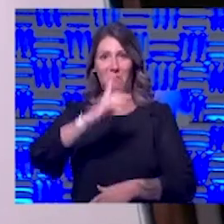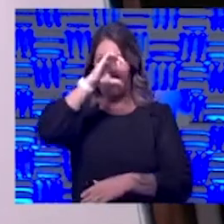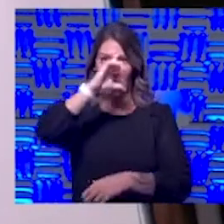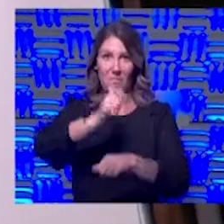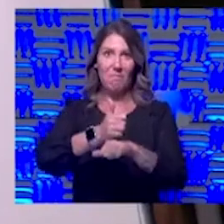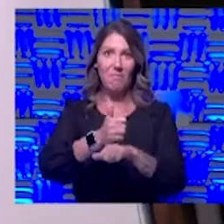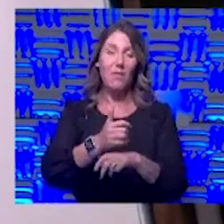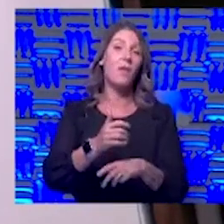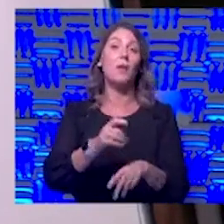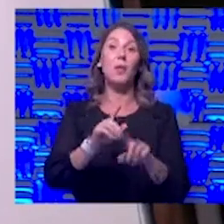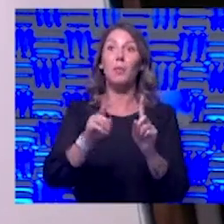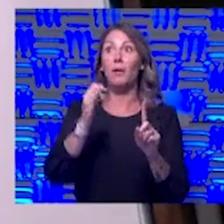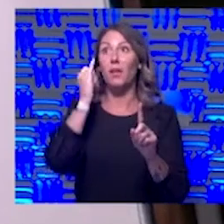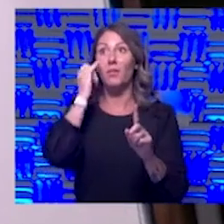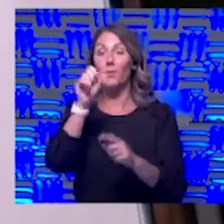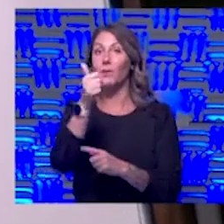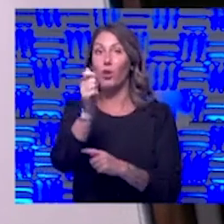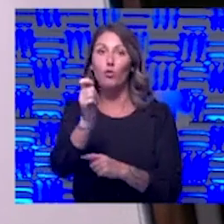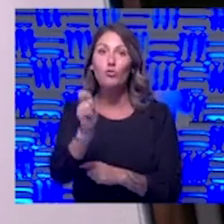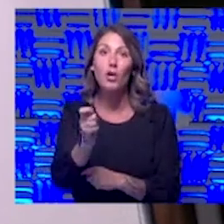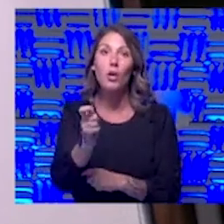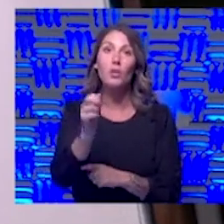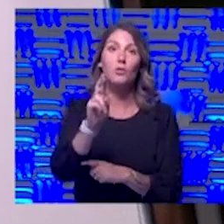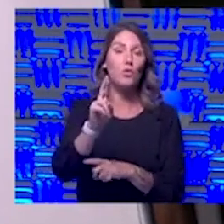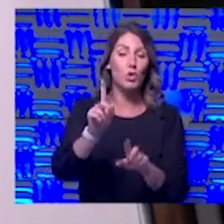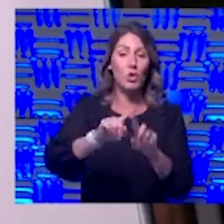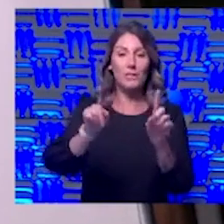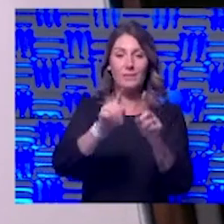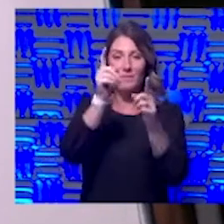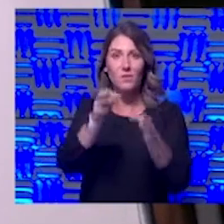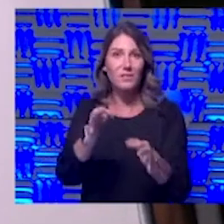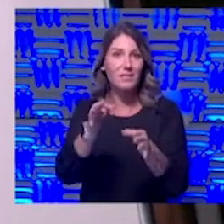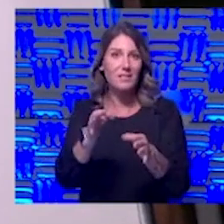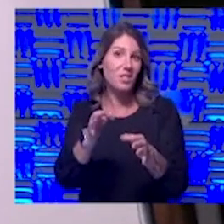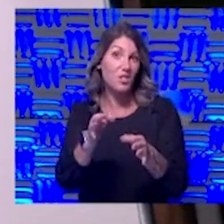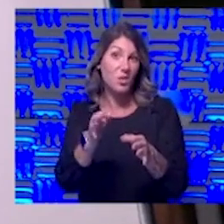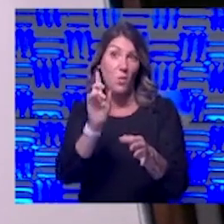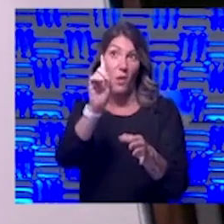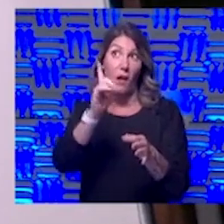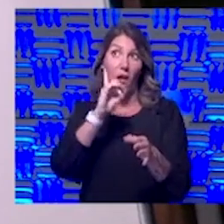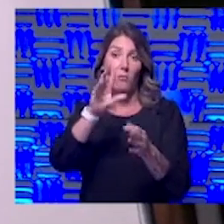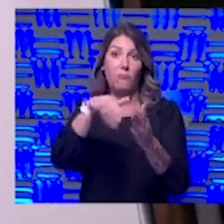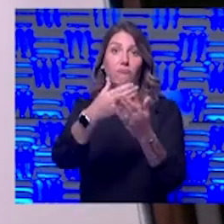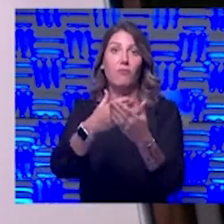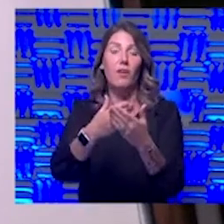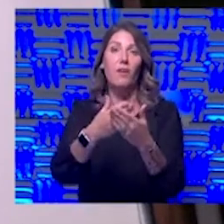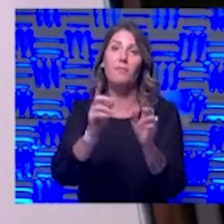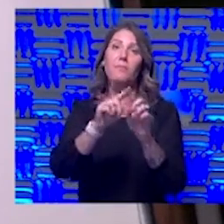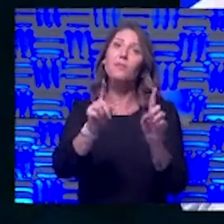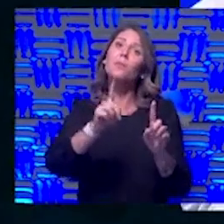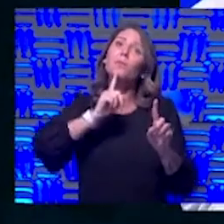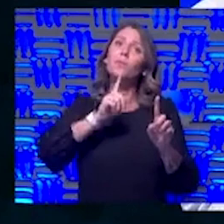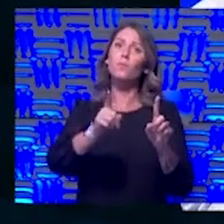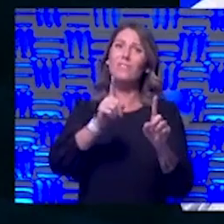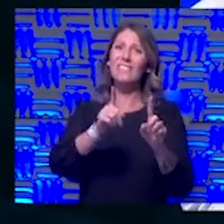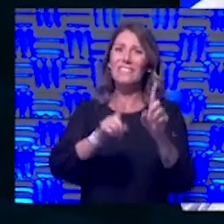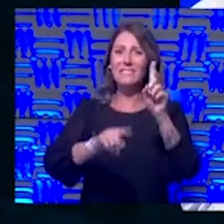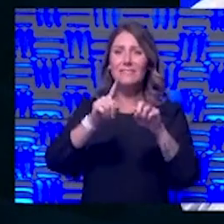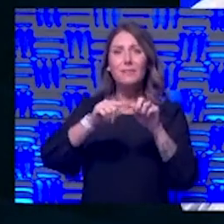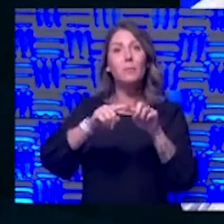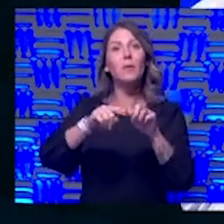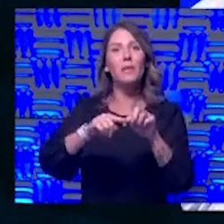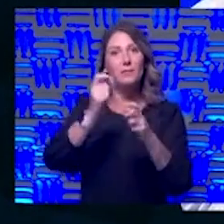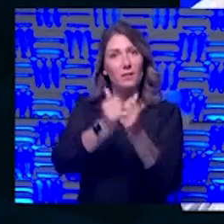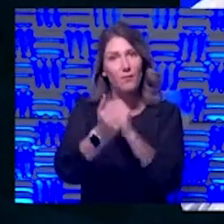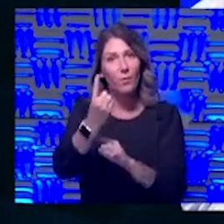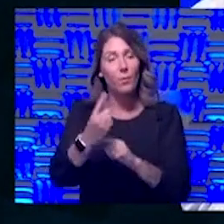got another judge or taken a different route where I would be. So I think it's a very fine line for everyone. Yeah, you know,